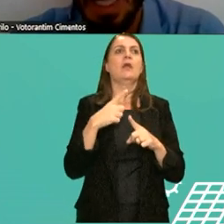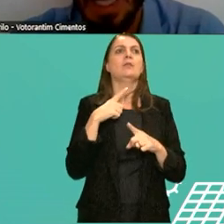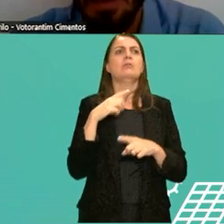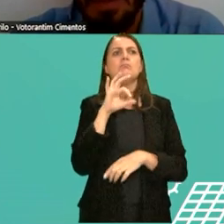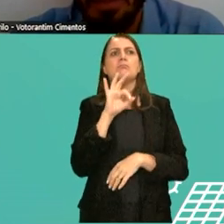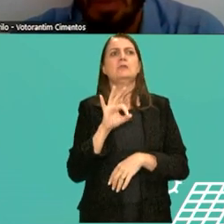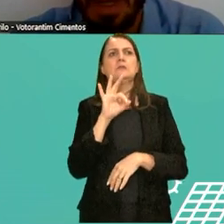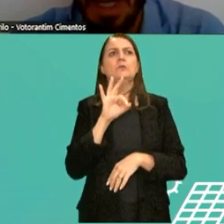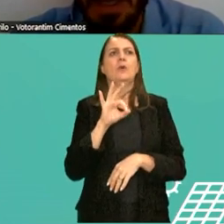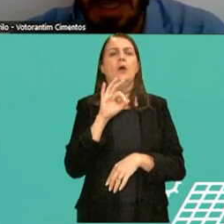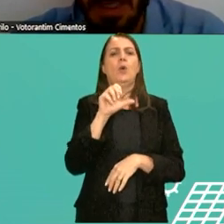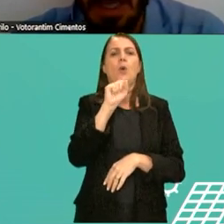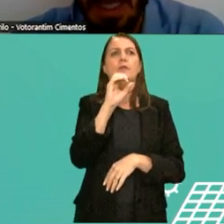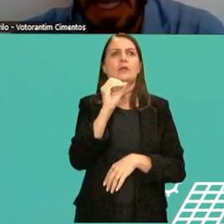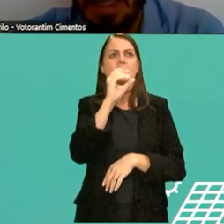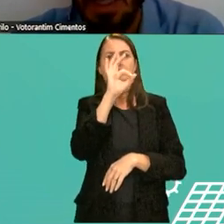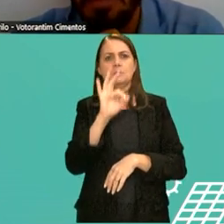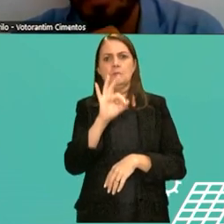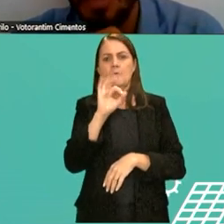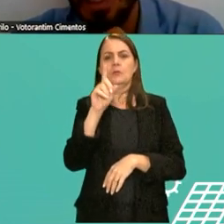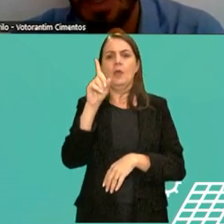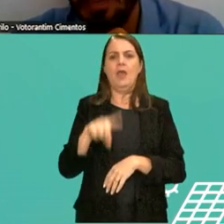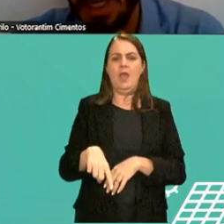are based on